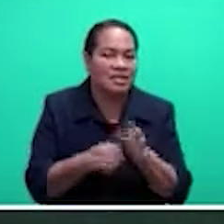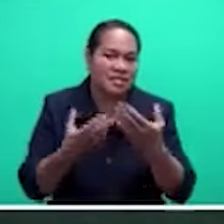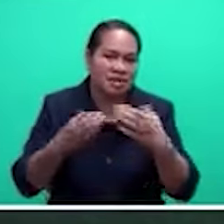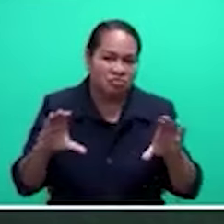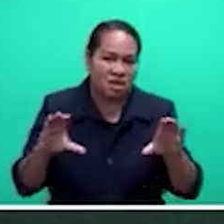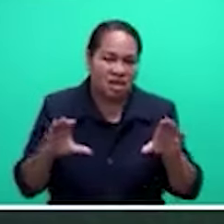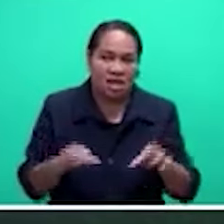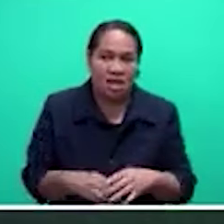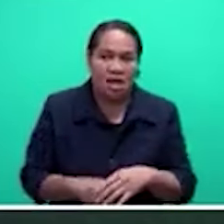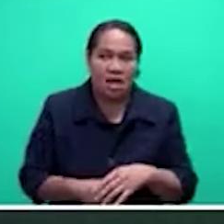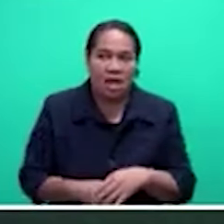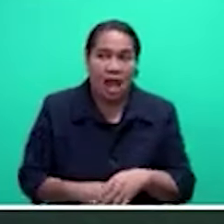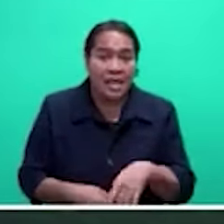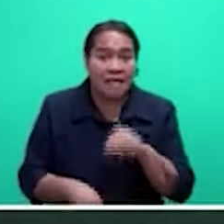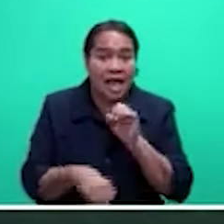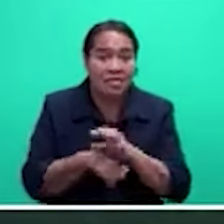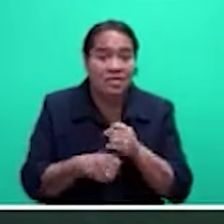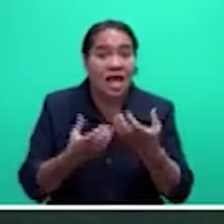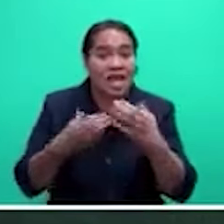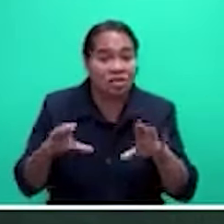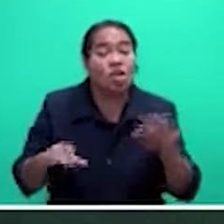advisory councillors would be elected.